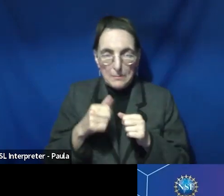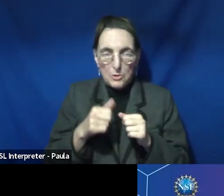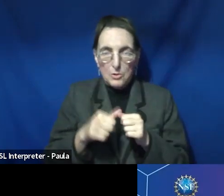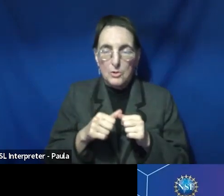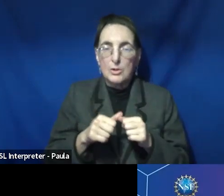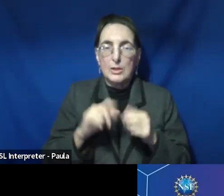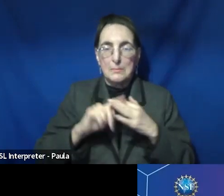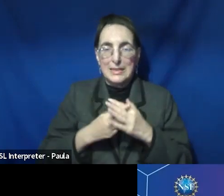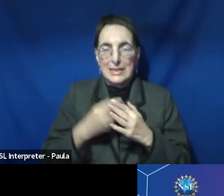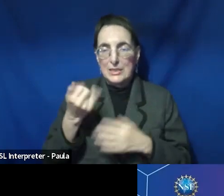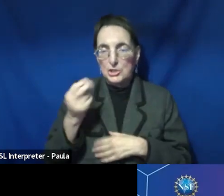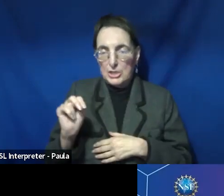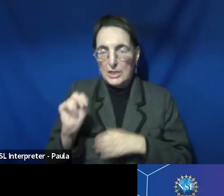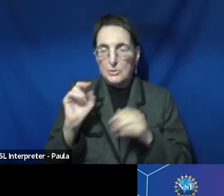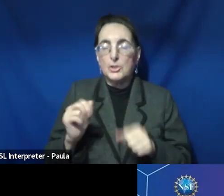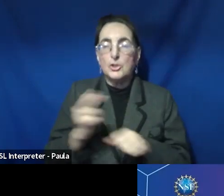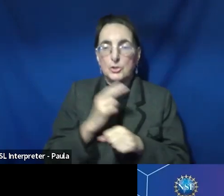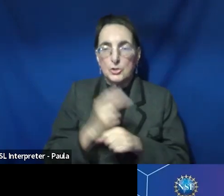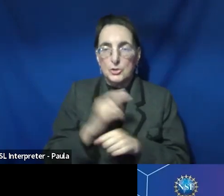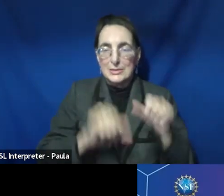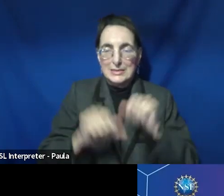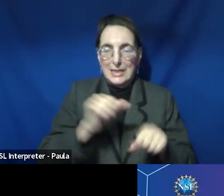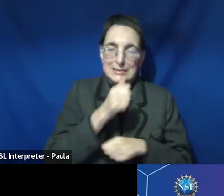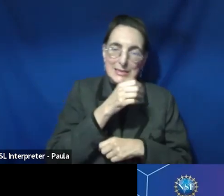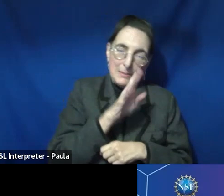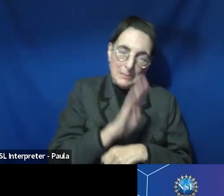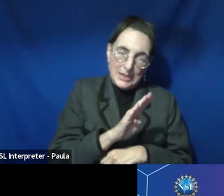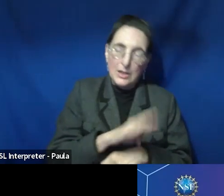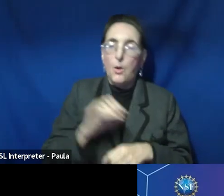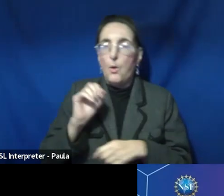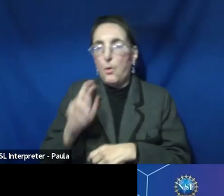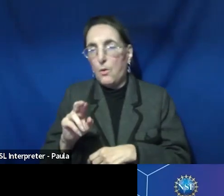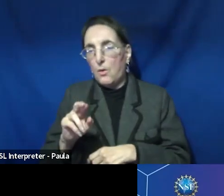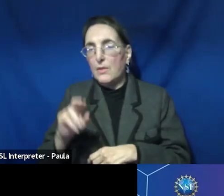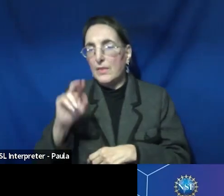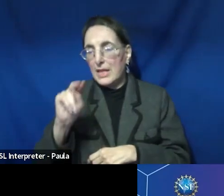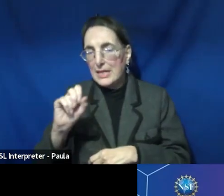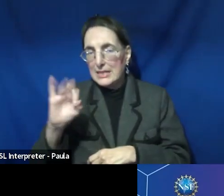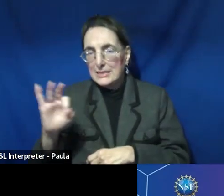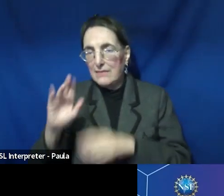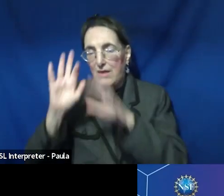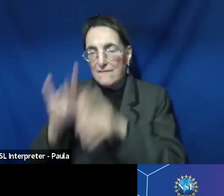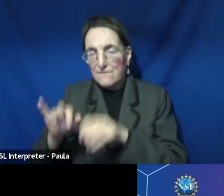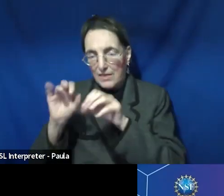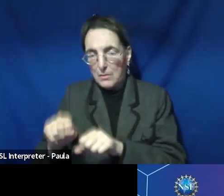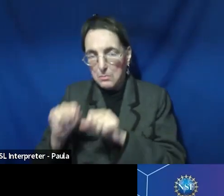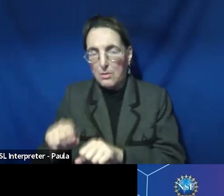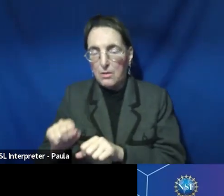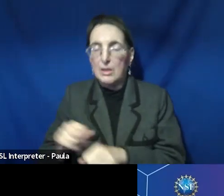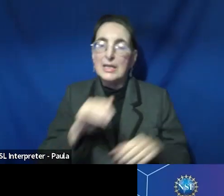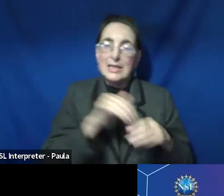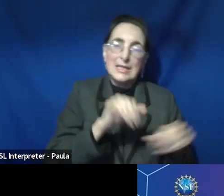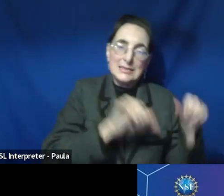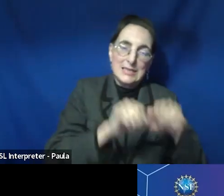beginning in January, you could use Science CV or the NSF fillable format. So in Science CV, the way it will work is